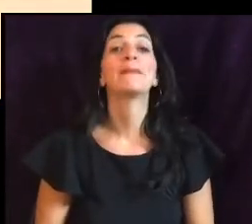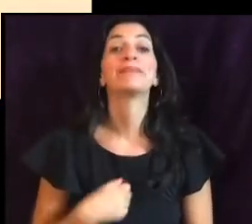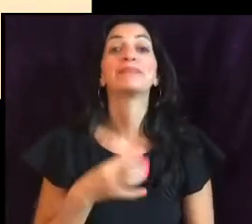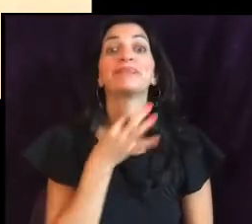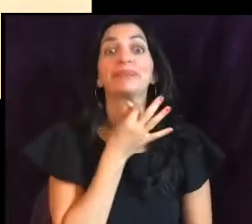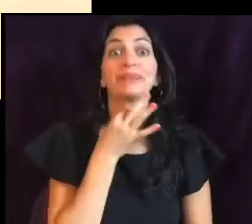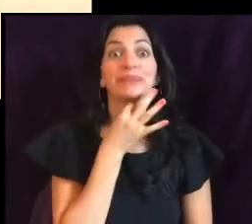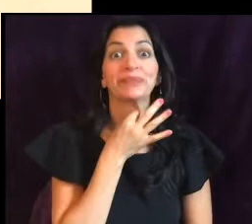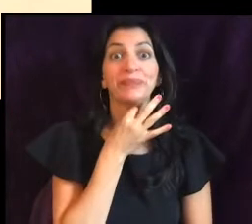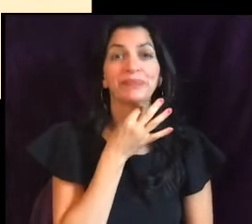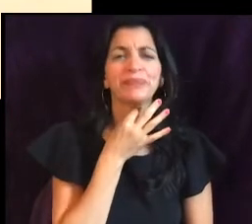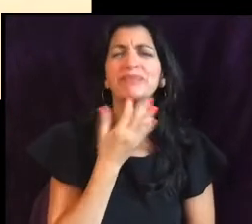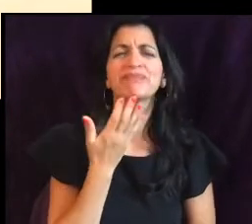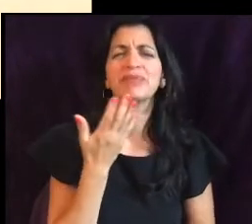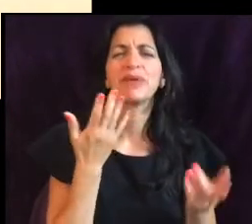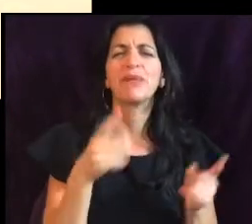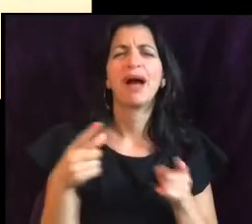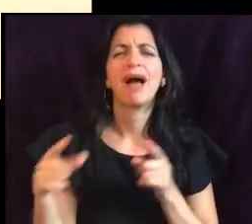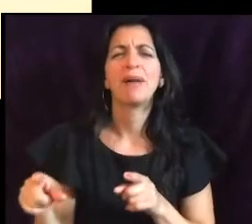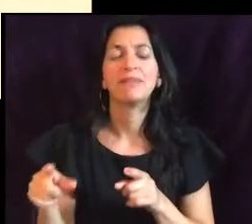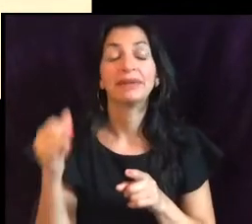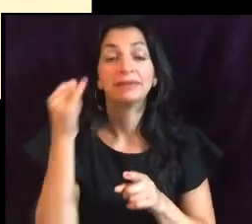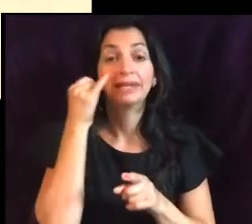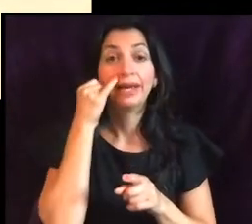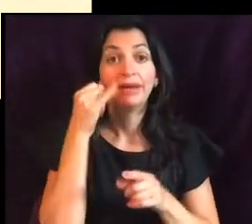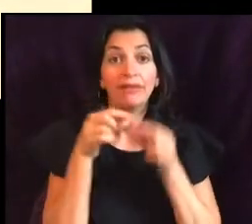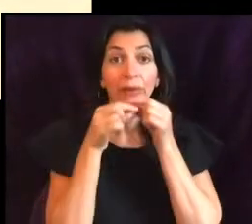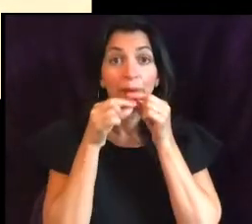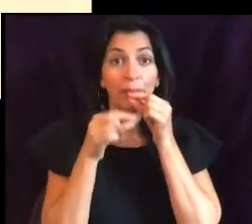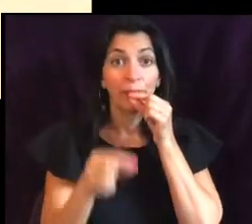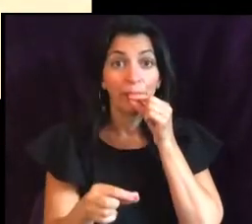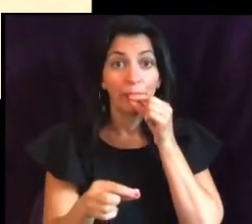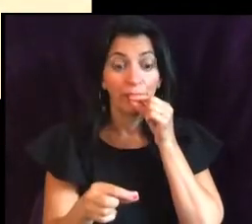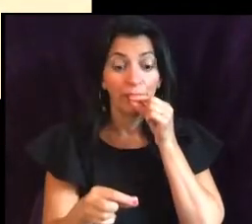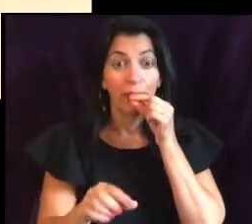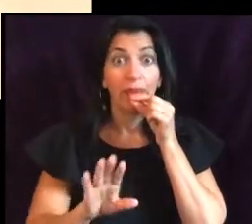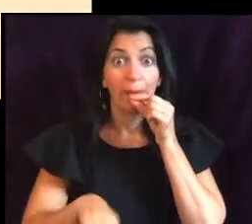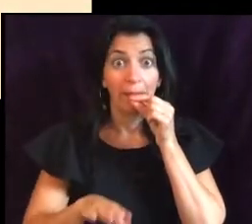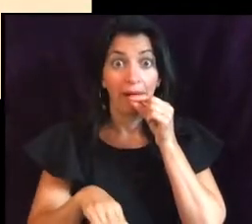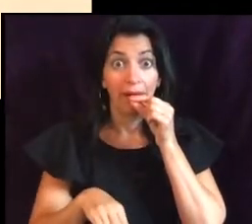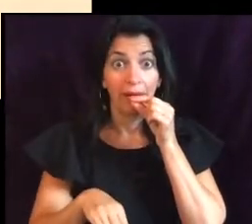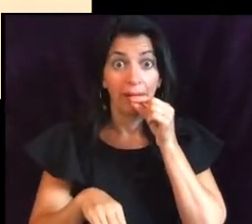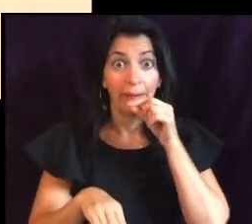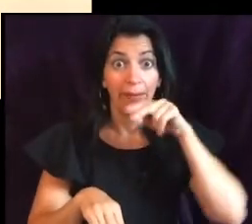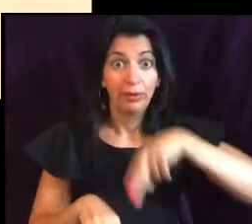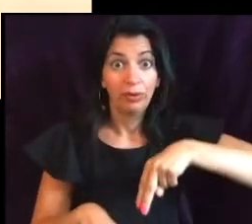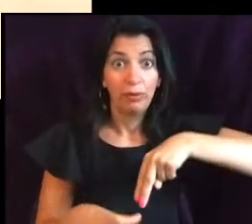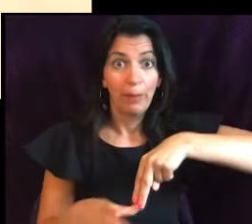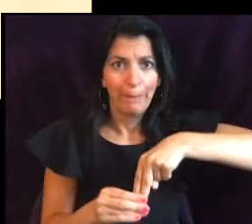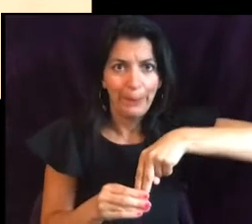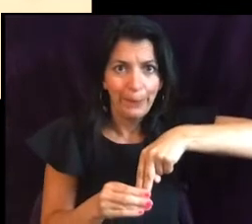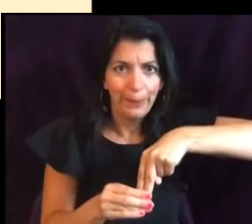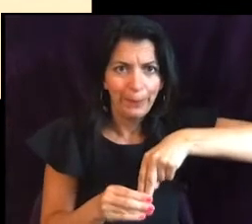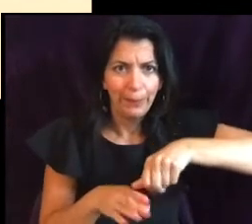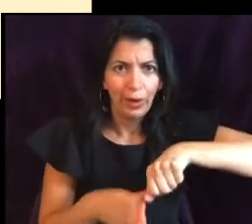Now I'm curious to know what happens if you pinch the bottom or you close the bottom of the